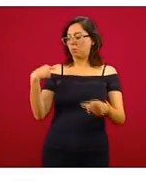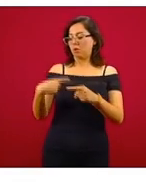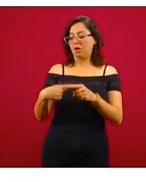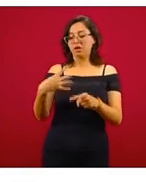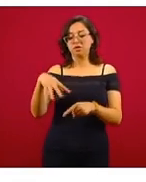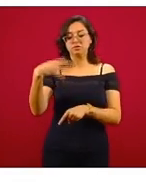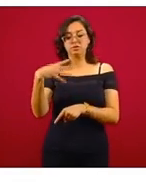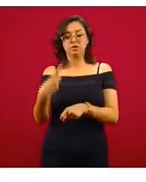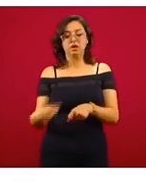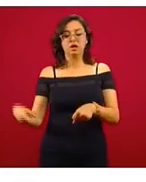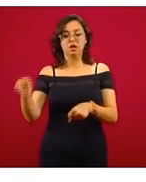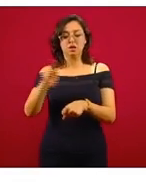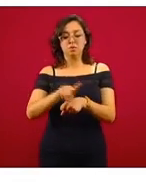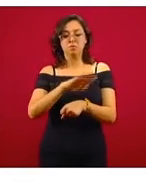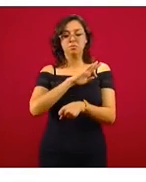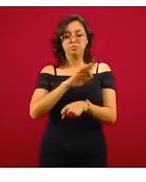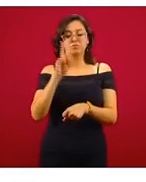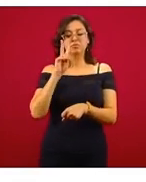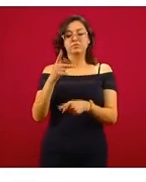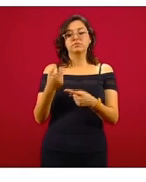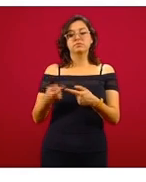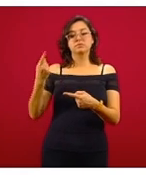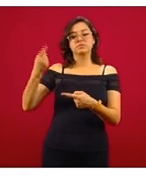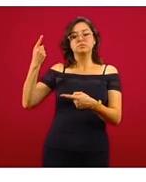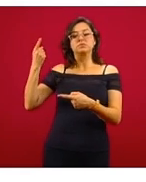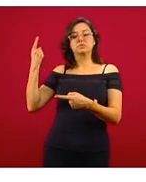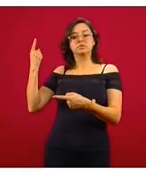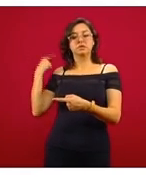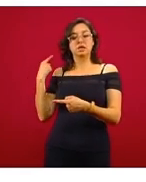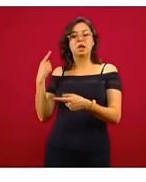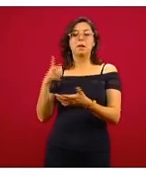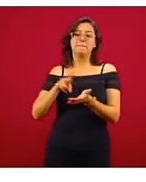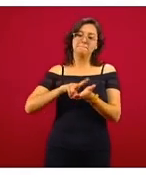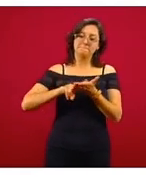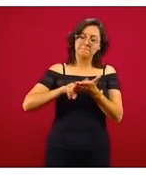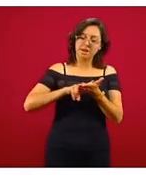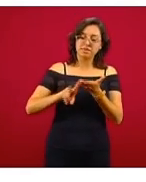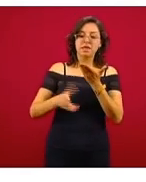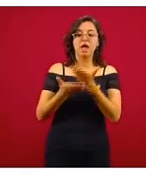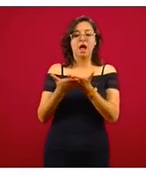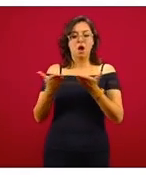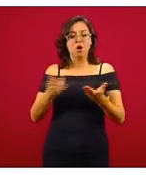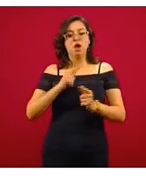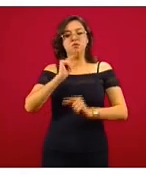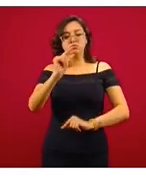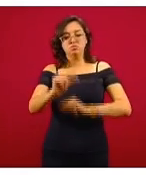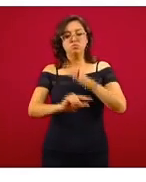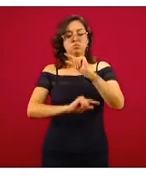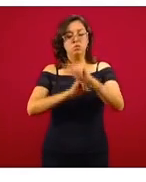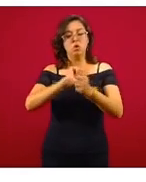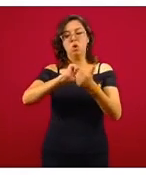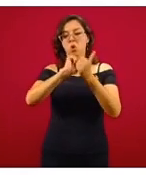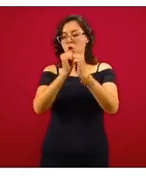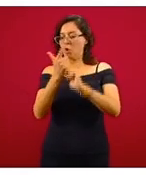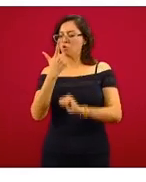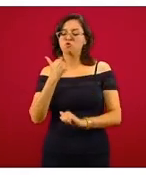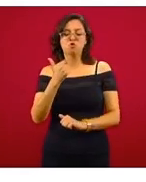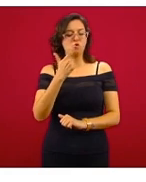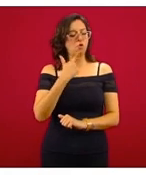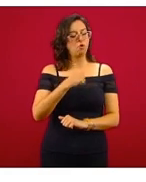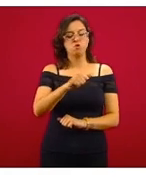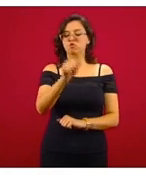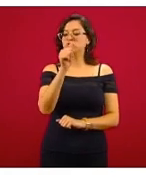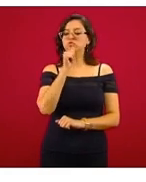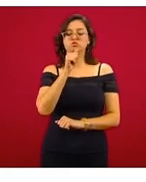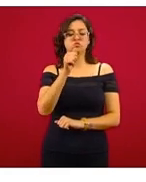6,696 cases that have showed symptoms during the past 14 days. And now we can